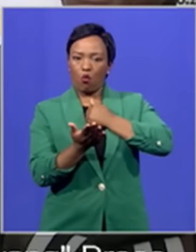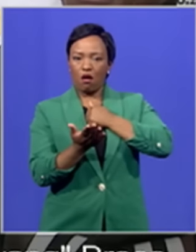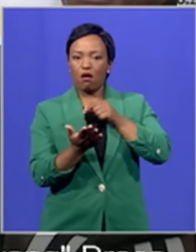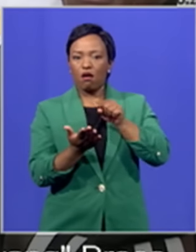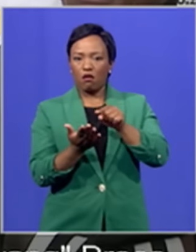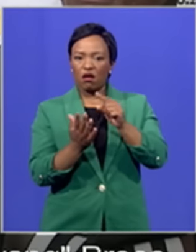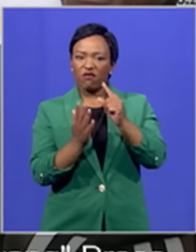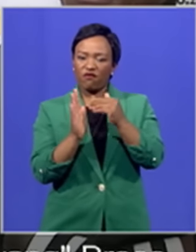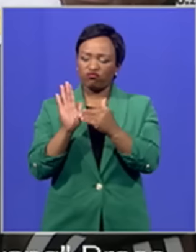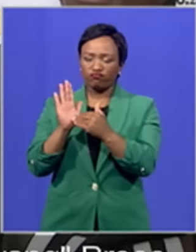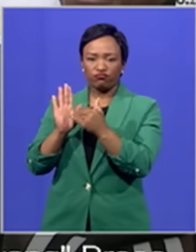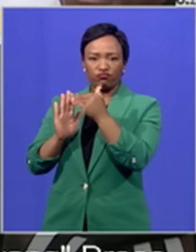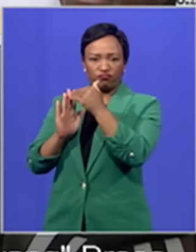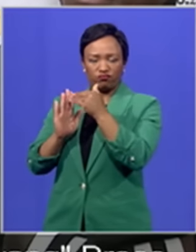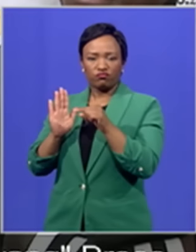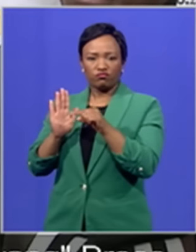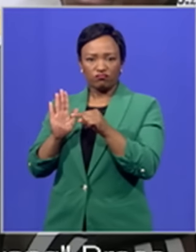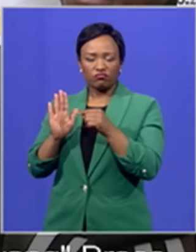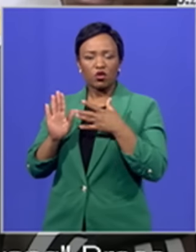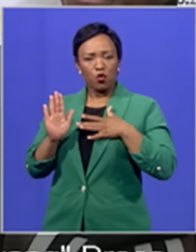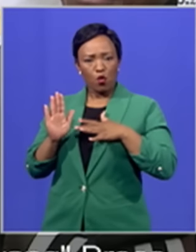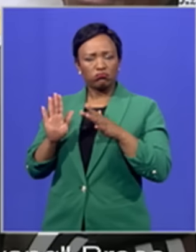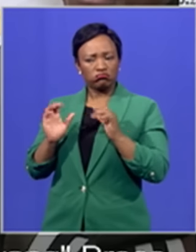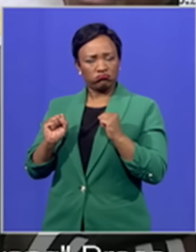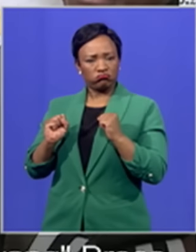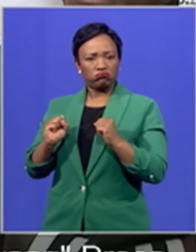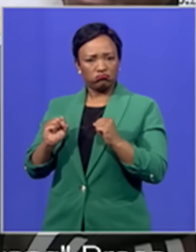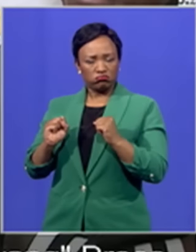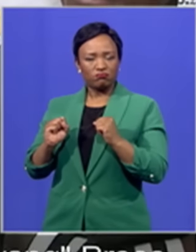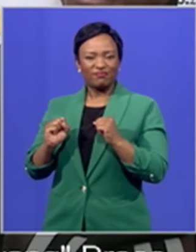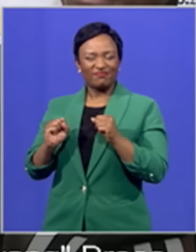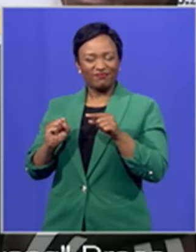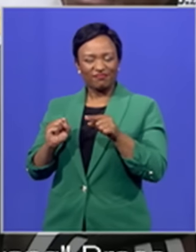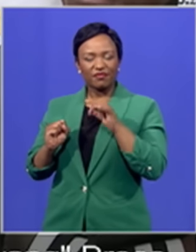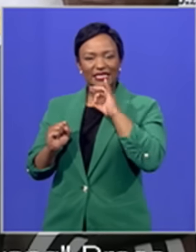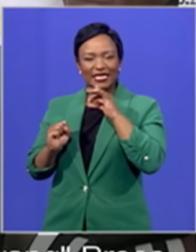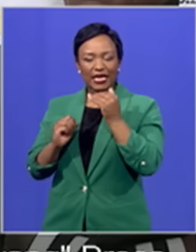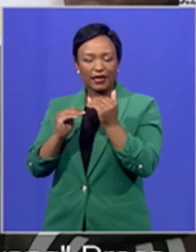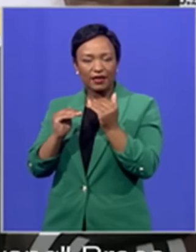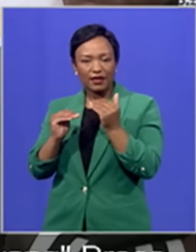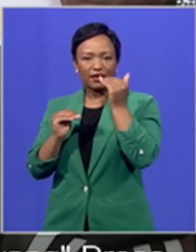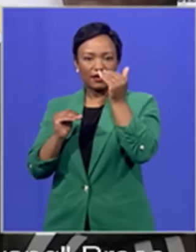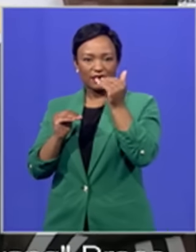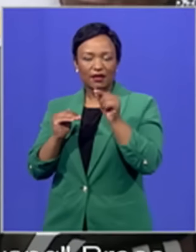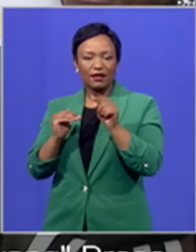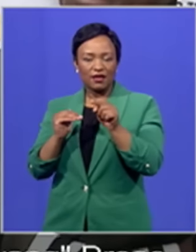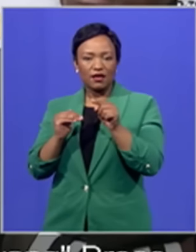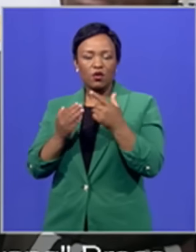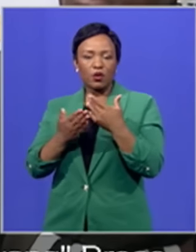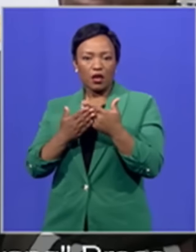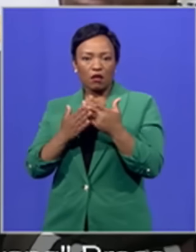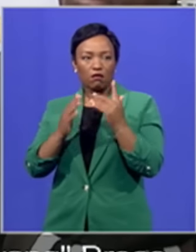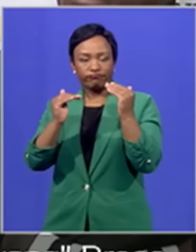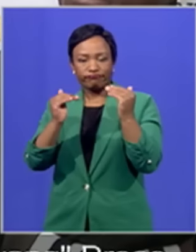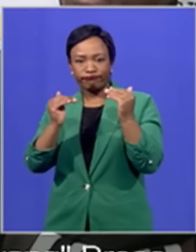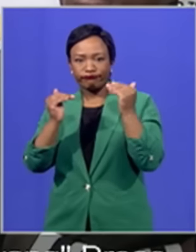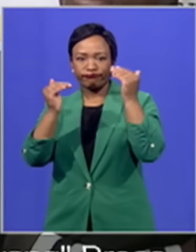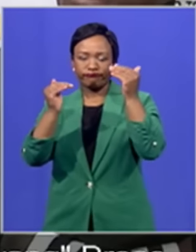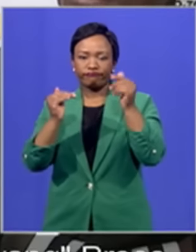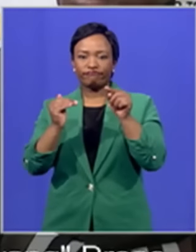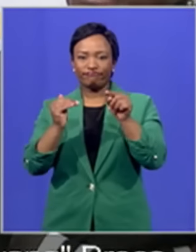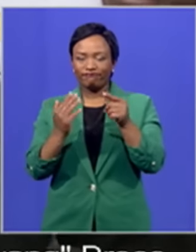So we want to stay certainly in the first 10 and even go to 9 again. And I